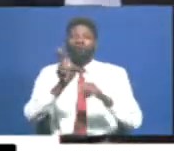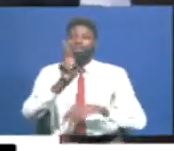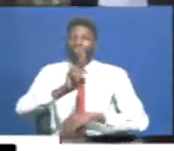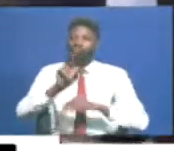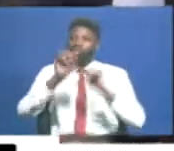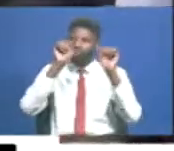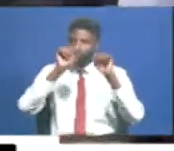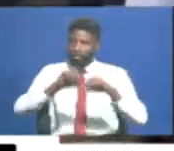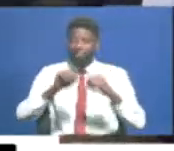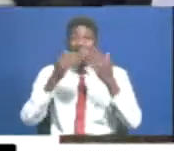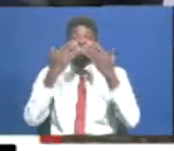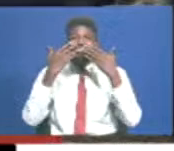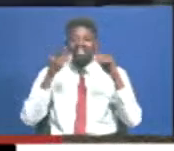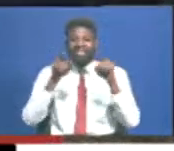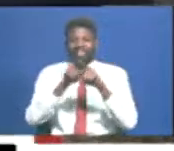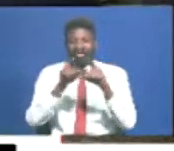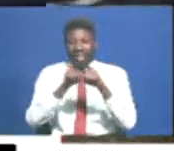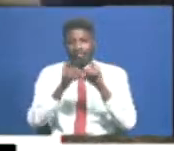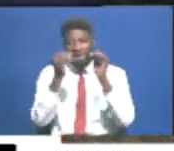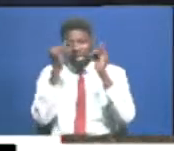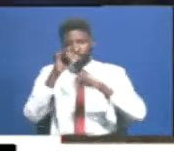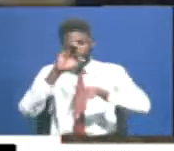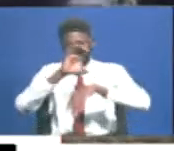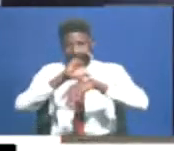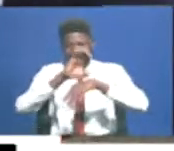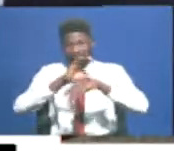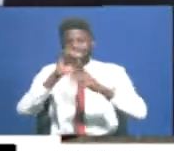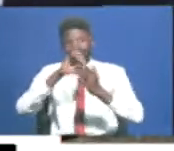prayed for before construction starts.